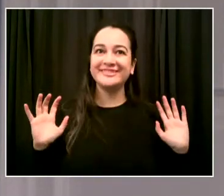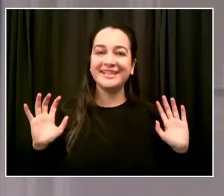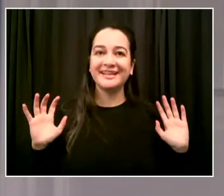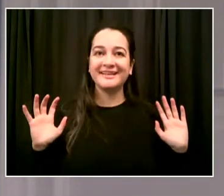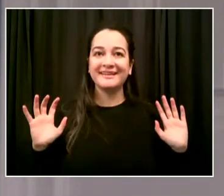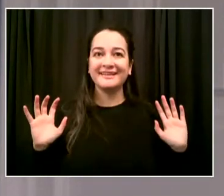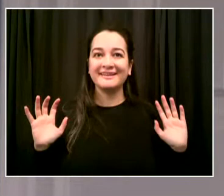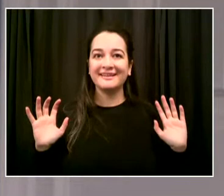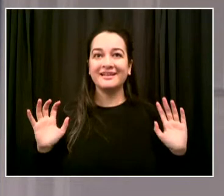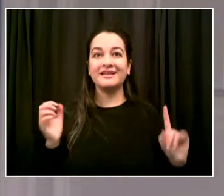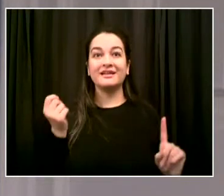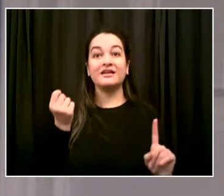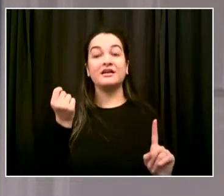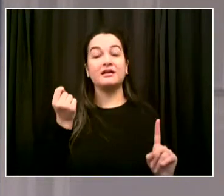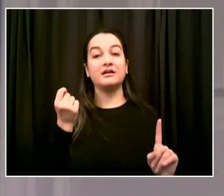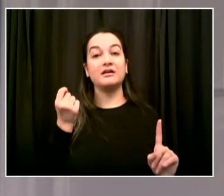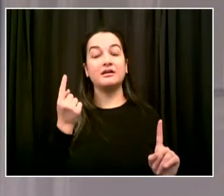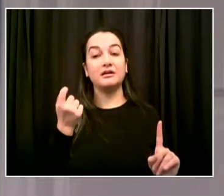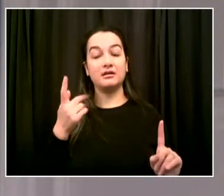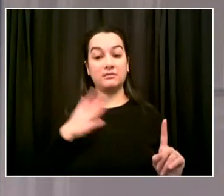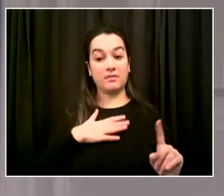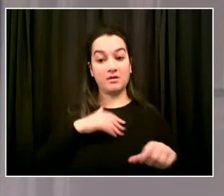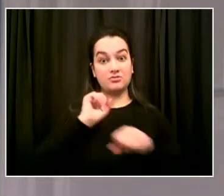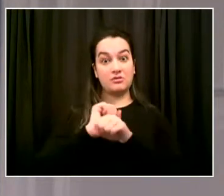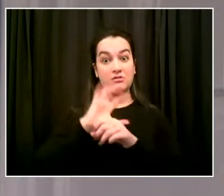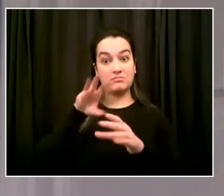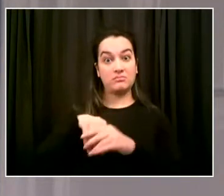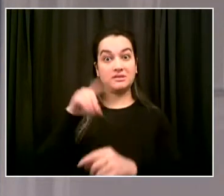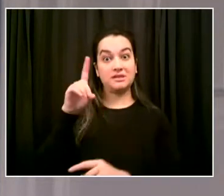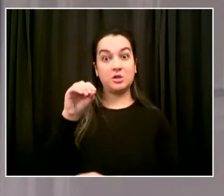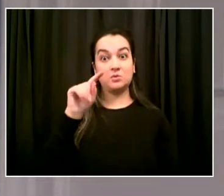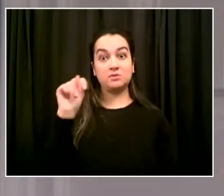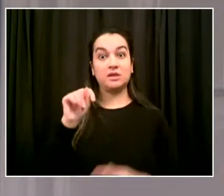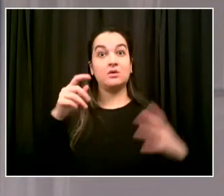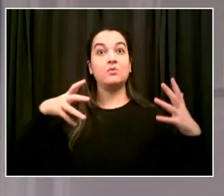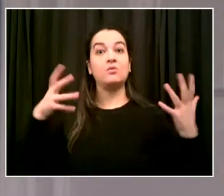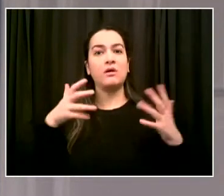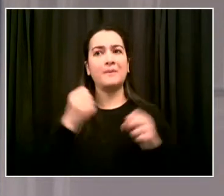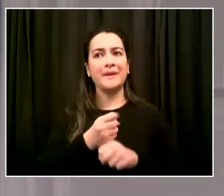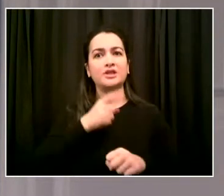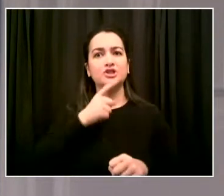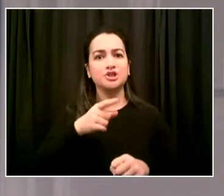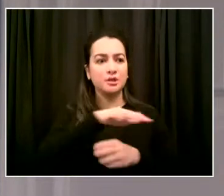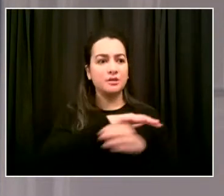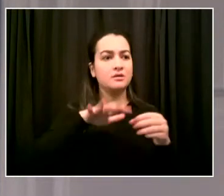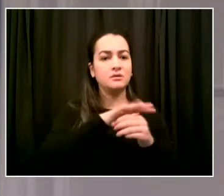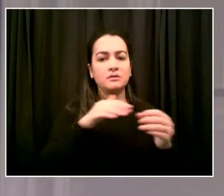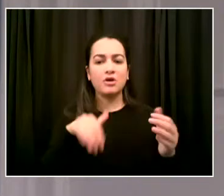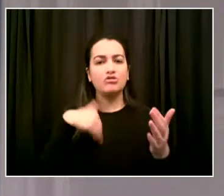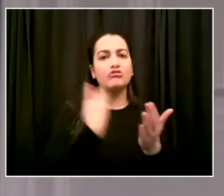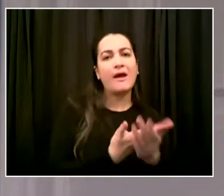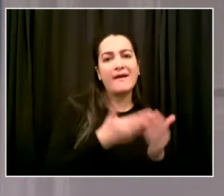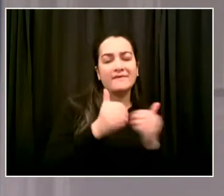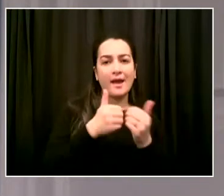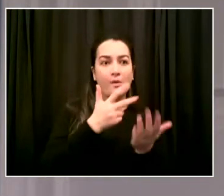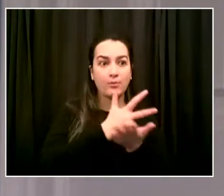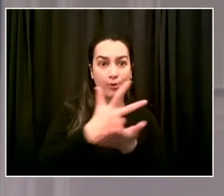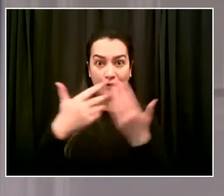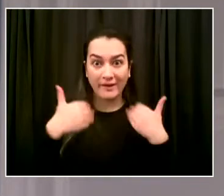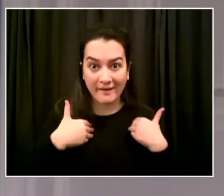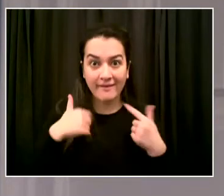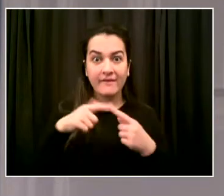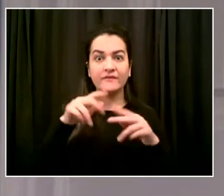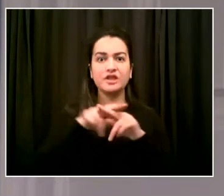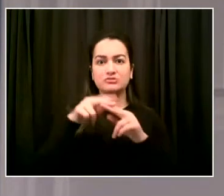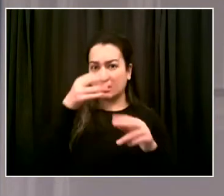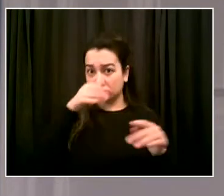in the power of transportation to uplift neighborhoods and transform our city. I am optimistic about the opportunity we have